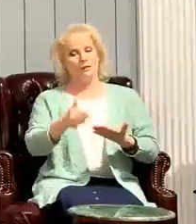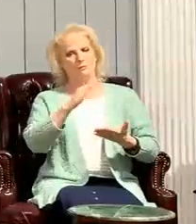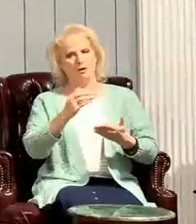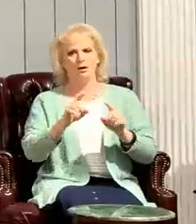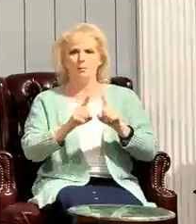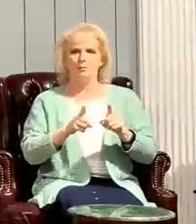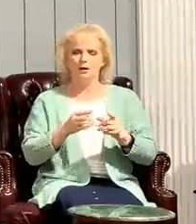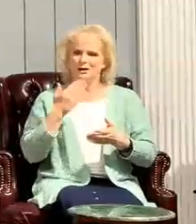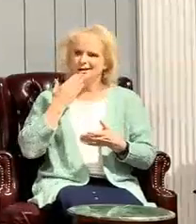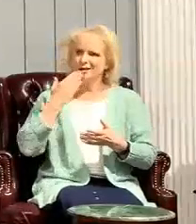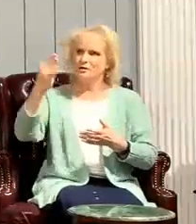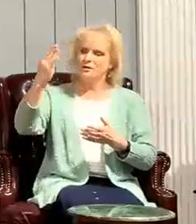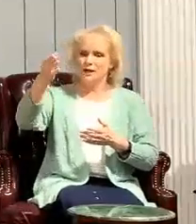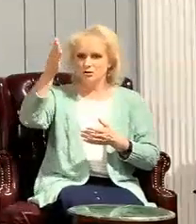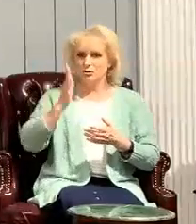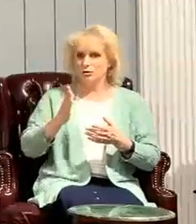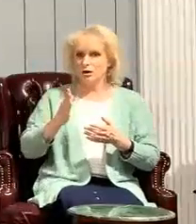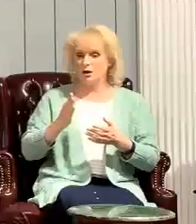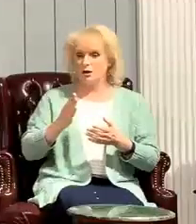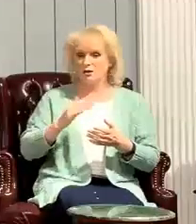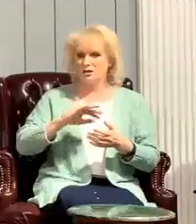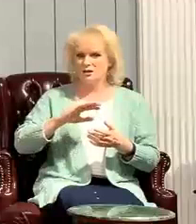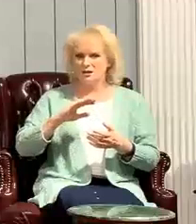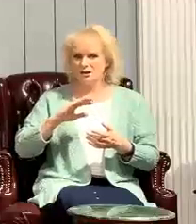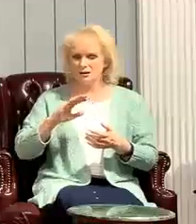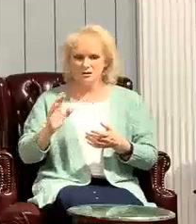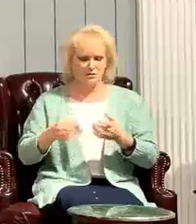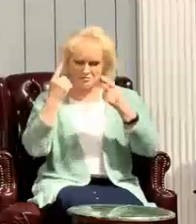But giving thanks to God would never be a